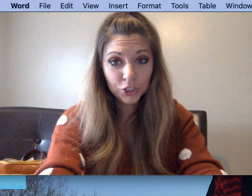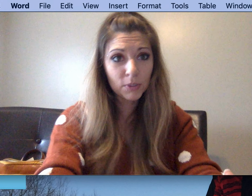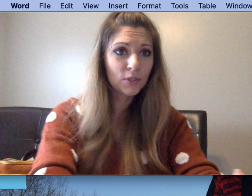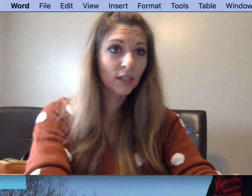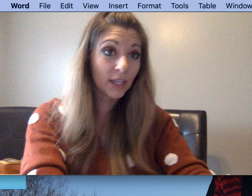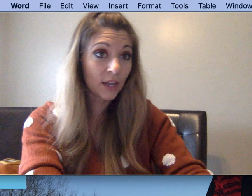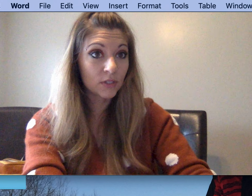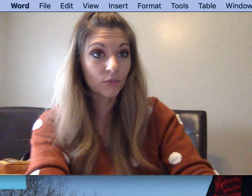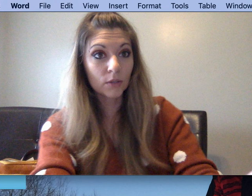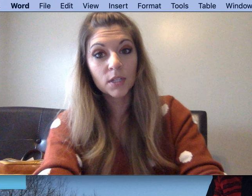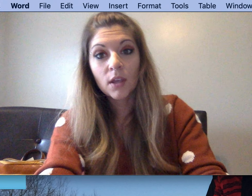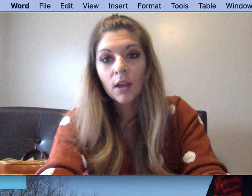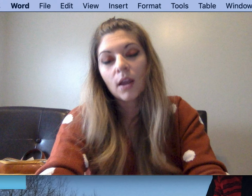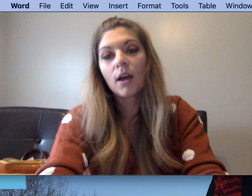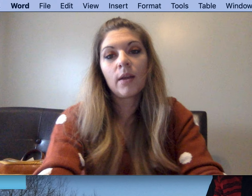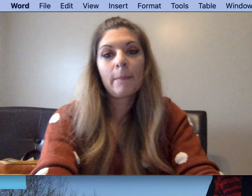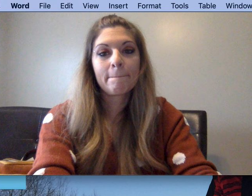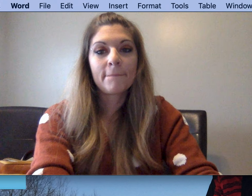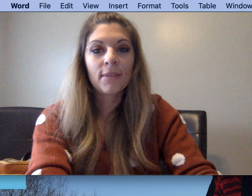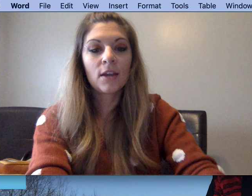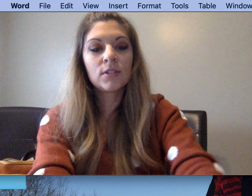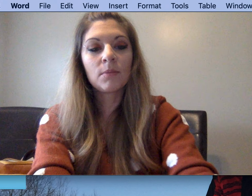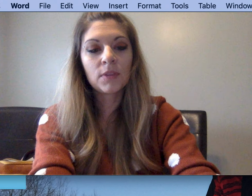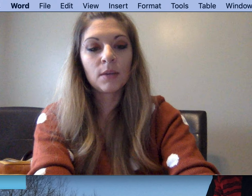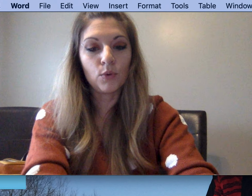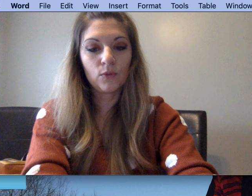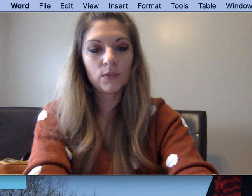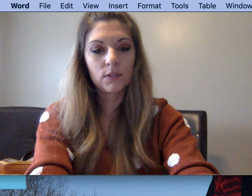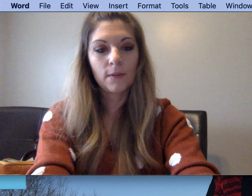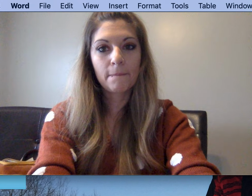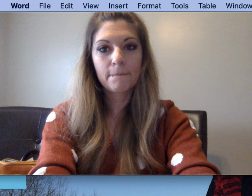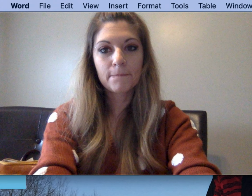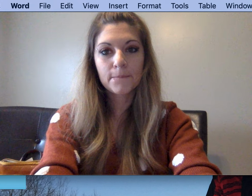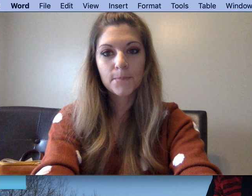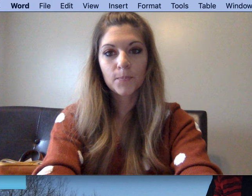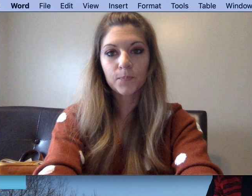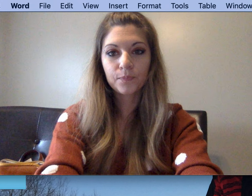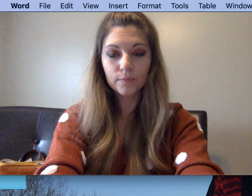I should be using like nouns and verbs, how something moves.